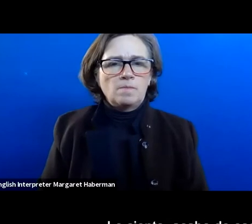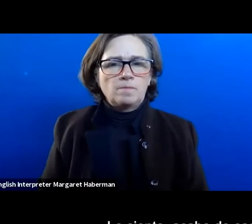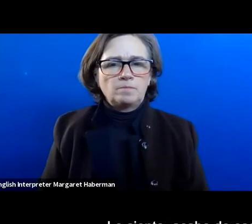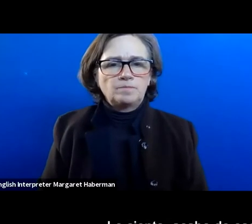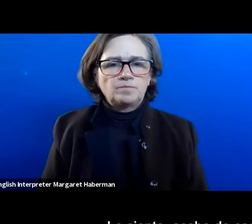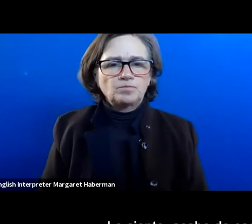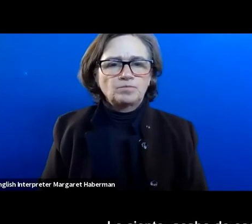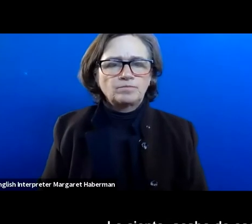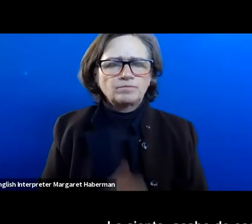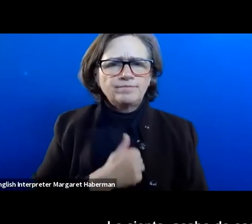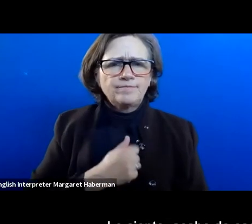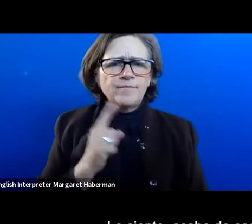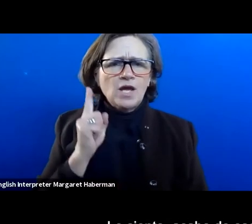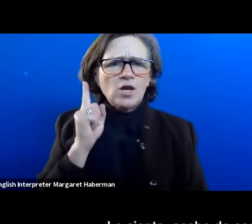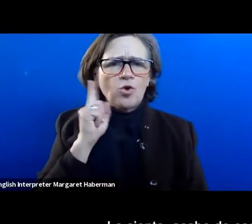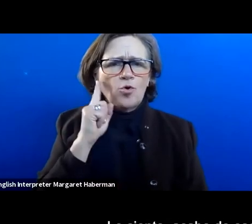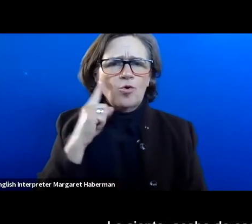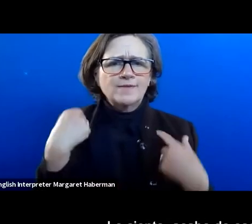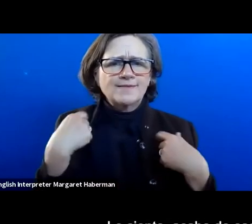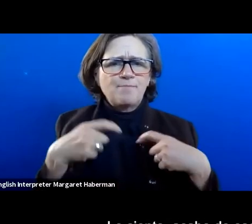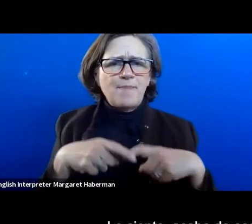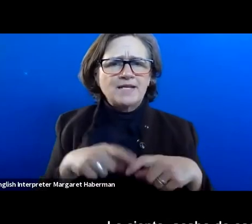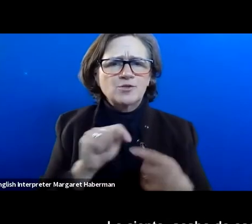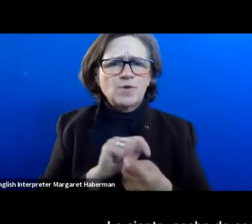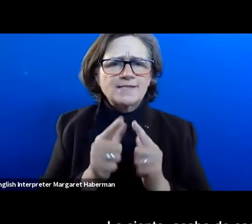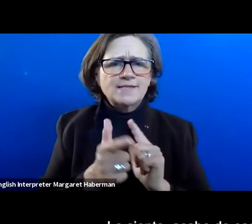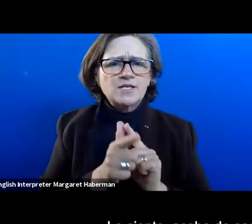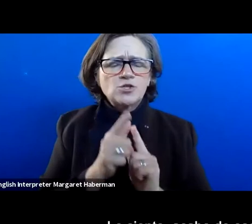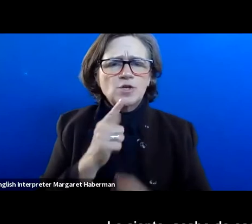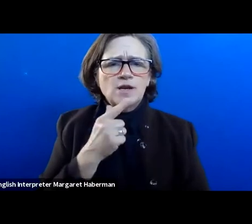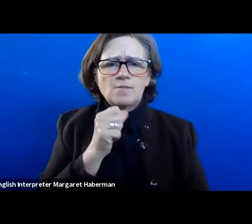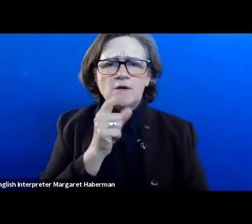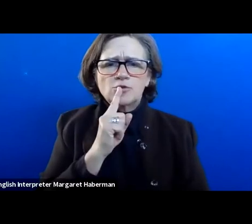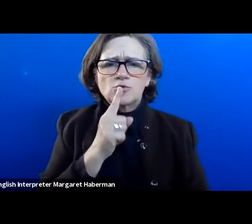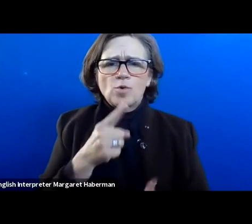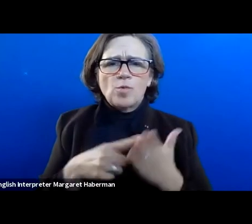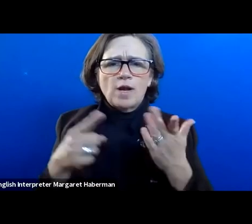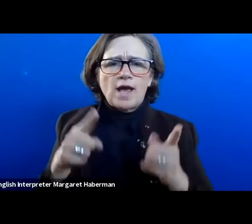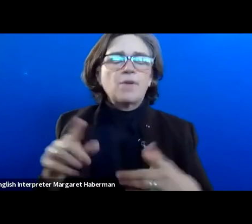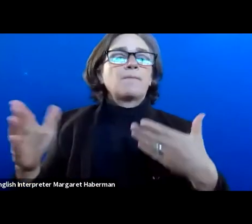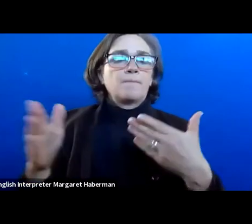I'm sorry, I just heard the Spanish translation, so I'm not sure what happened.